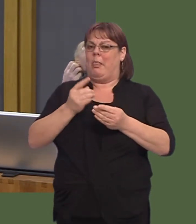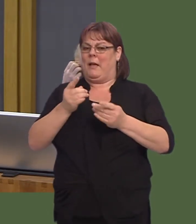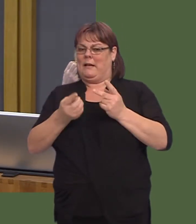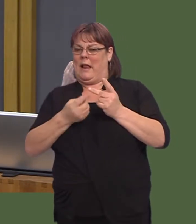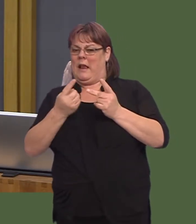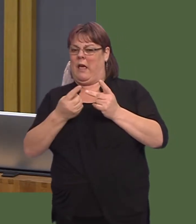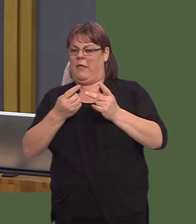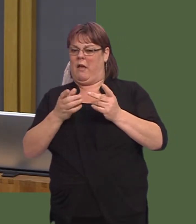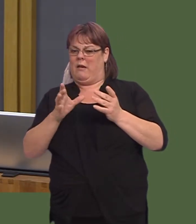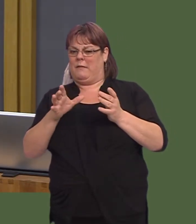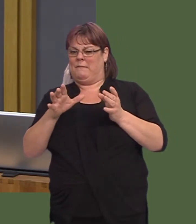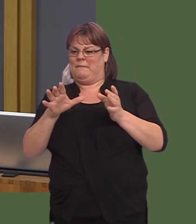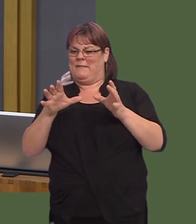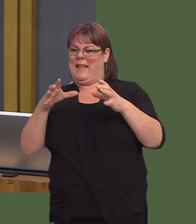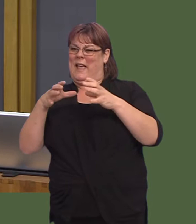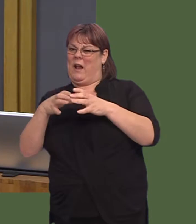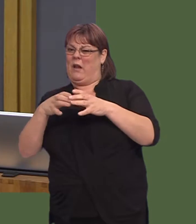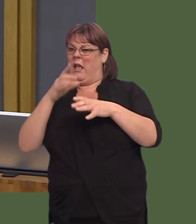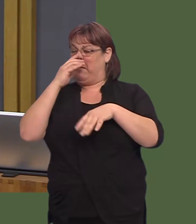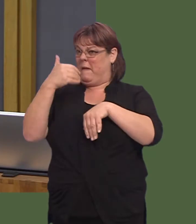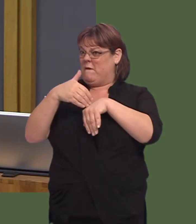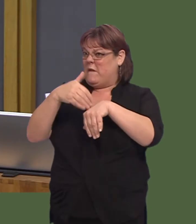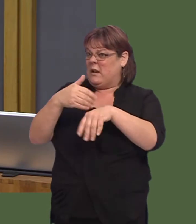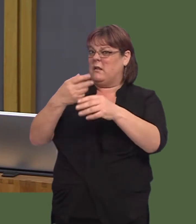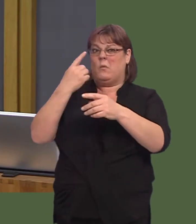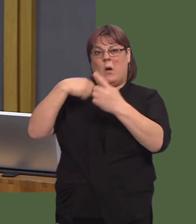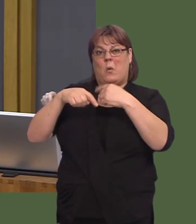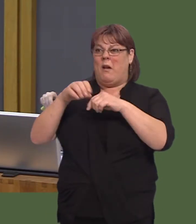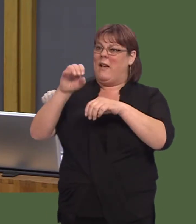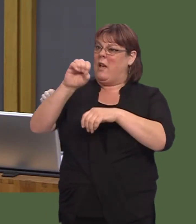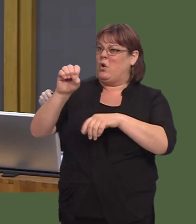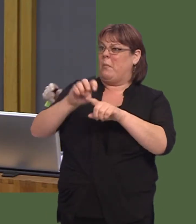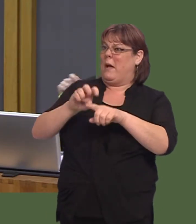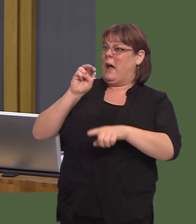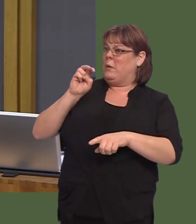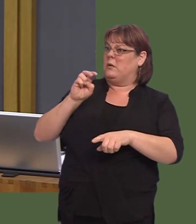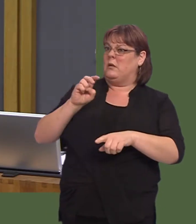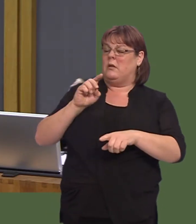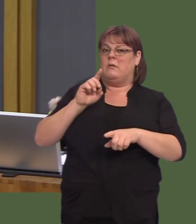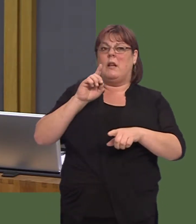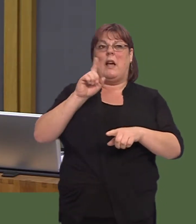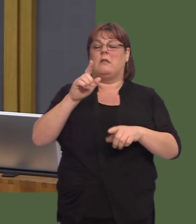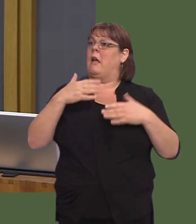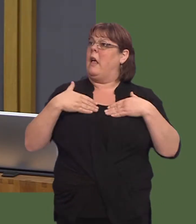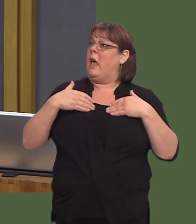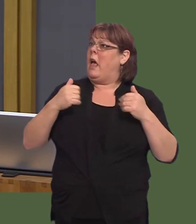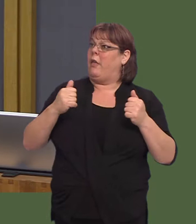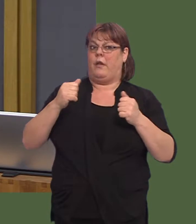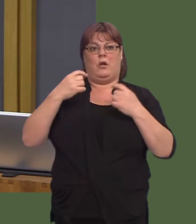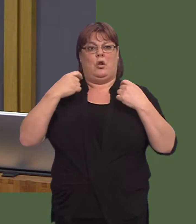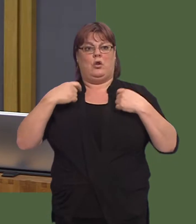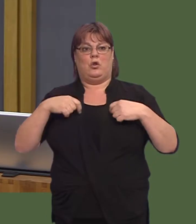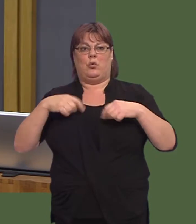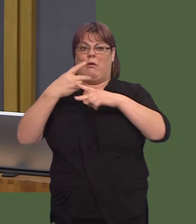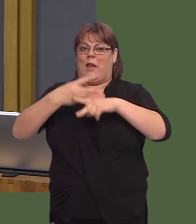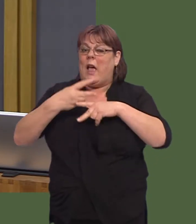very sensitive to departure from the European Union, will be health and social care. In staffing, we will